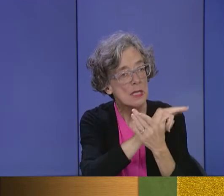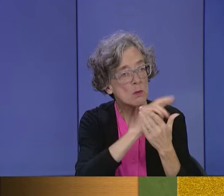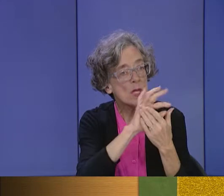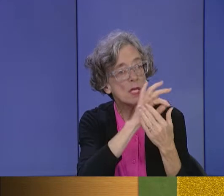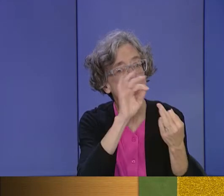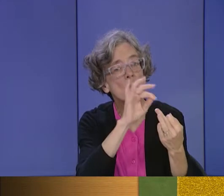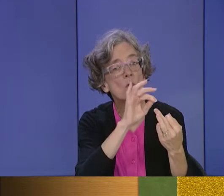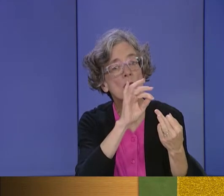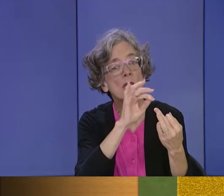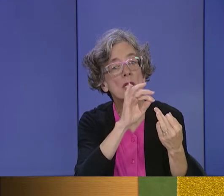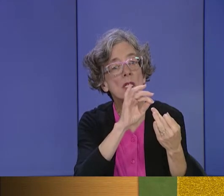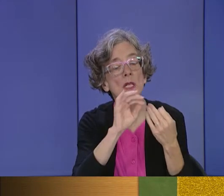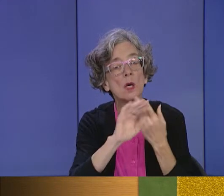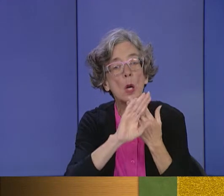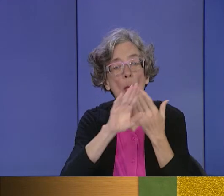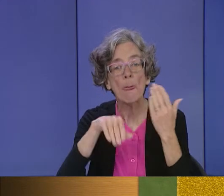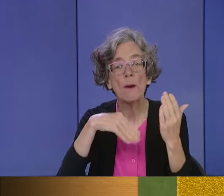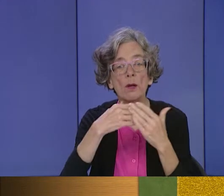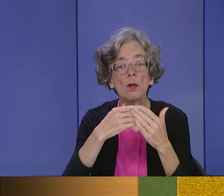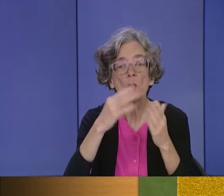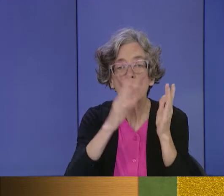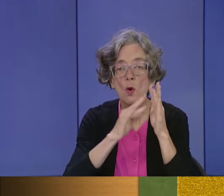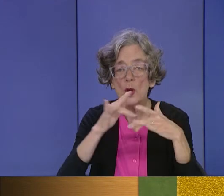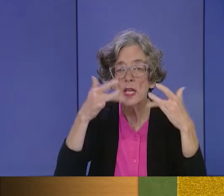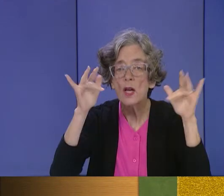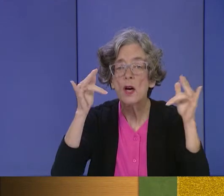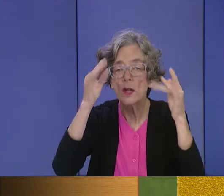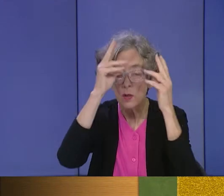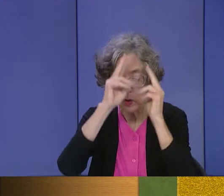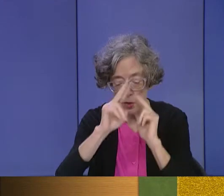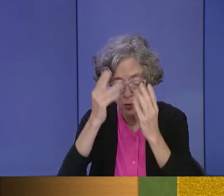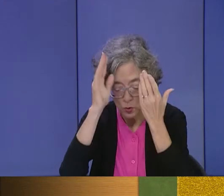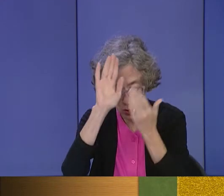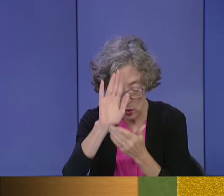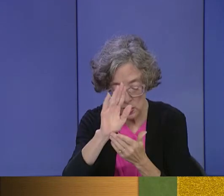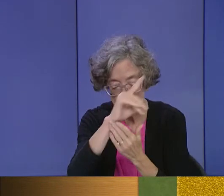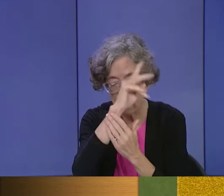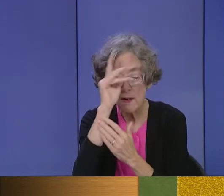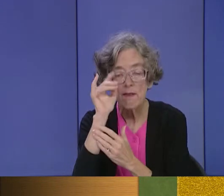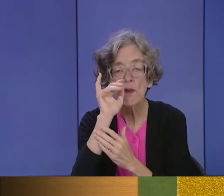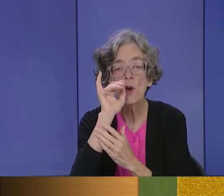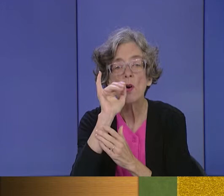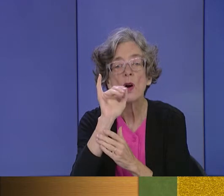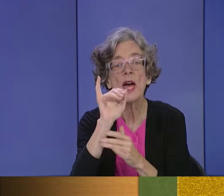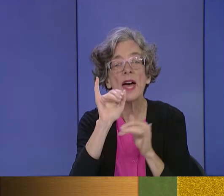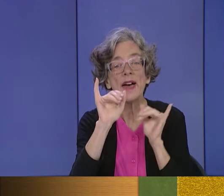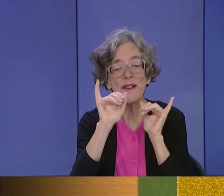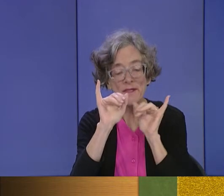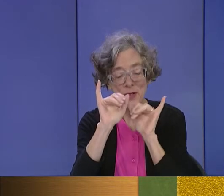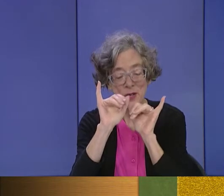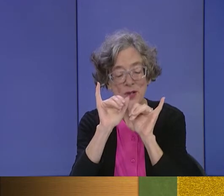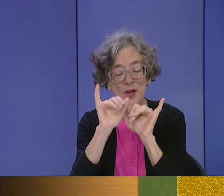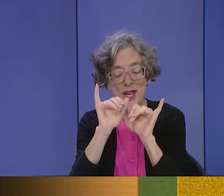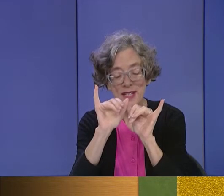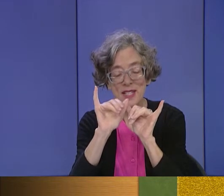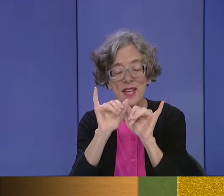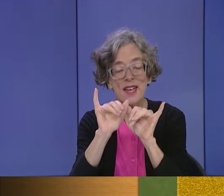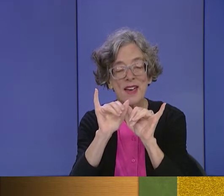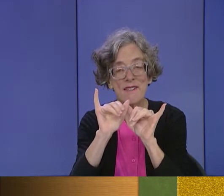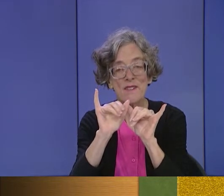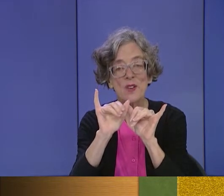Holy Spirit, all glory and honor is yours, forever